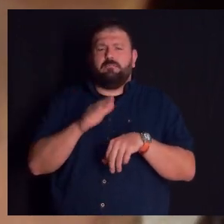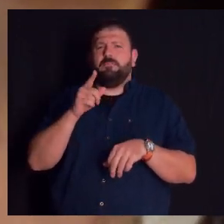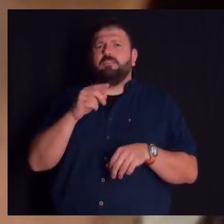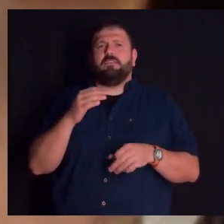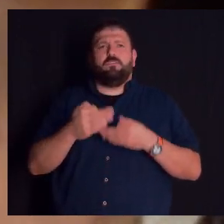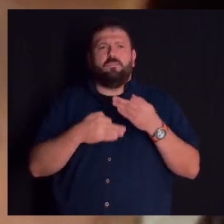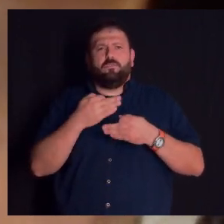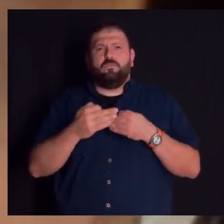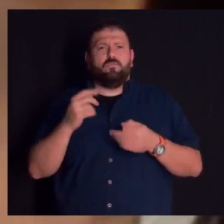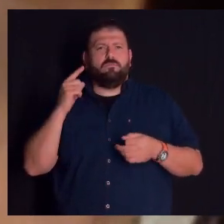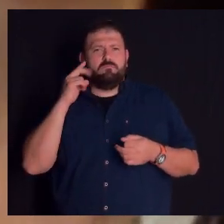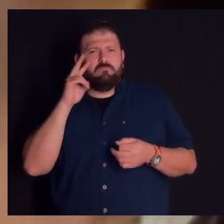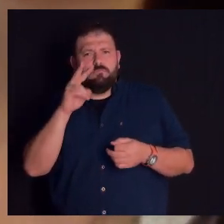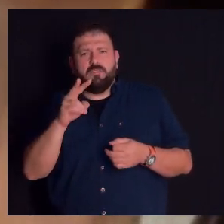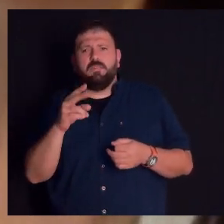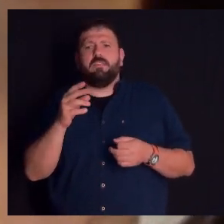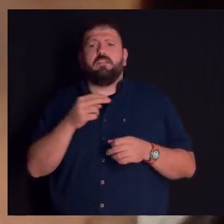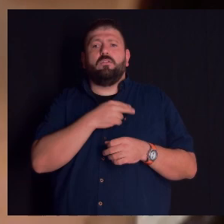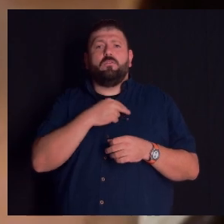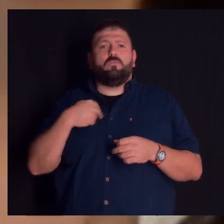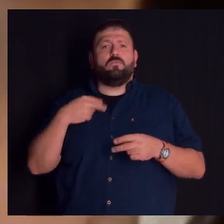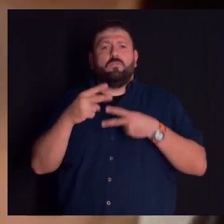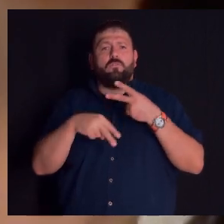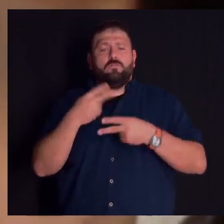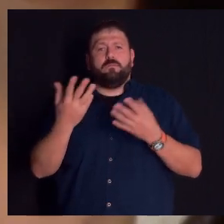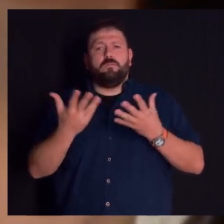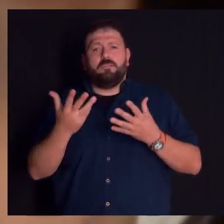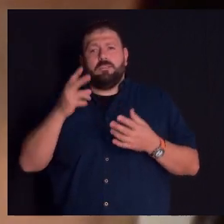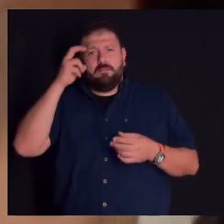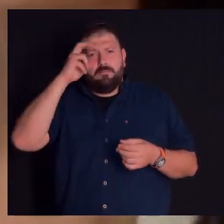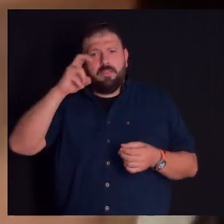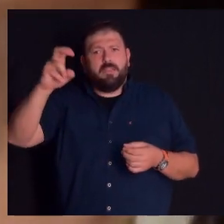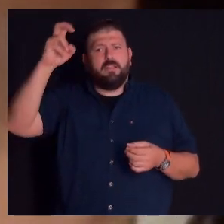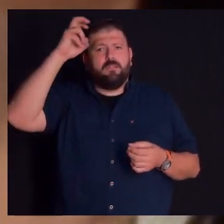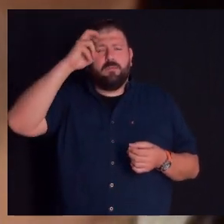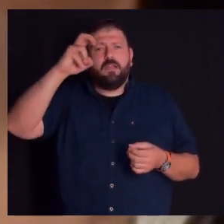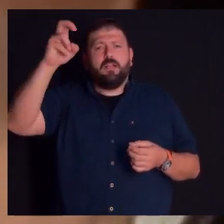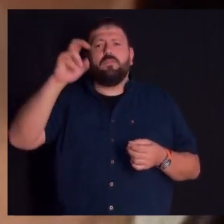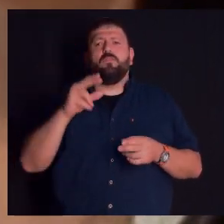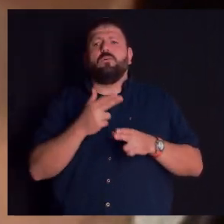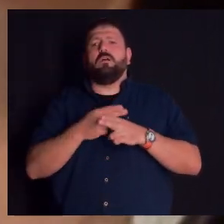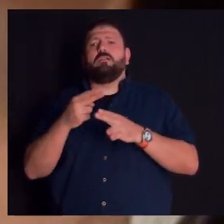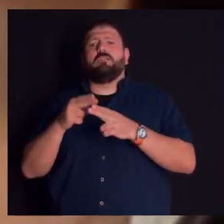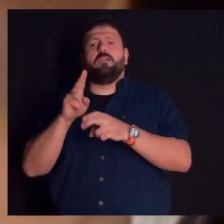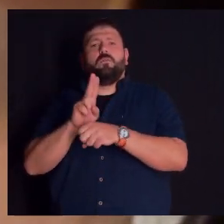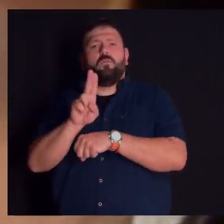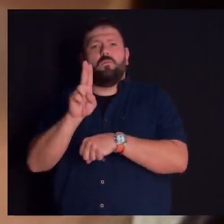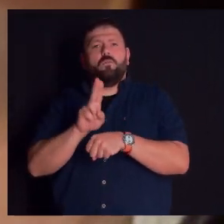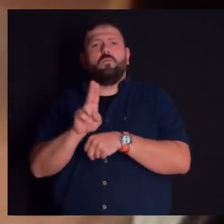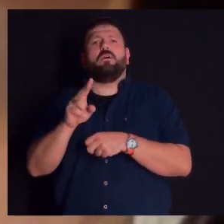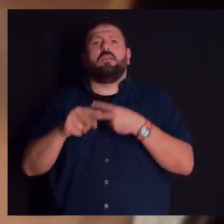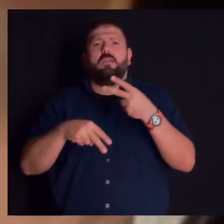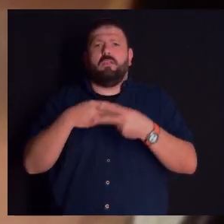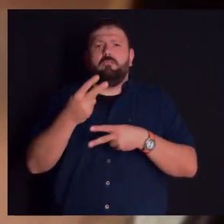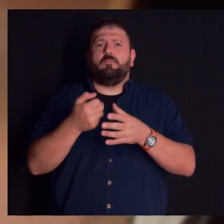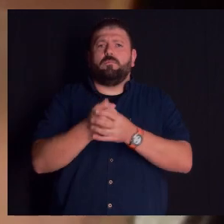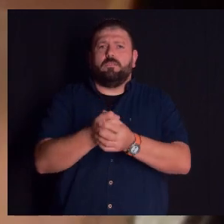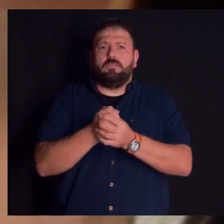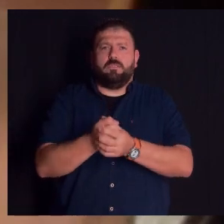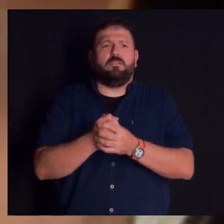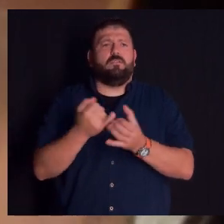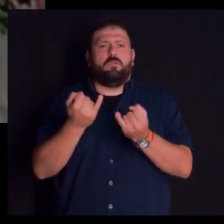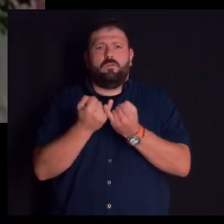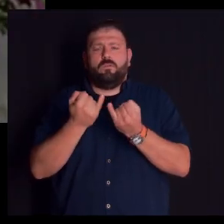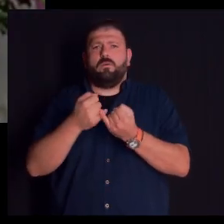it. We are going to travel right now to Uruguay We are going to